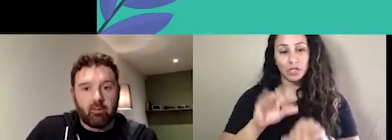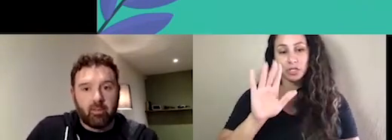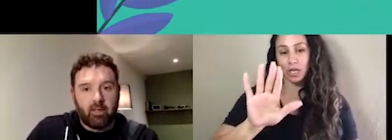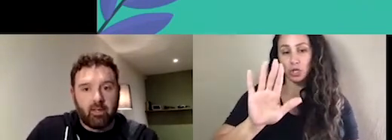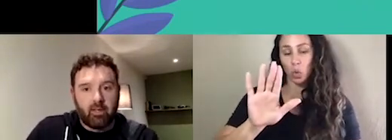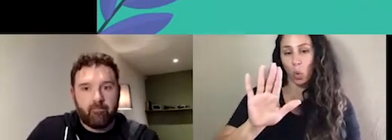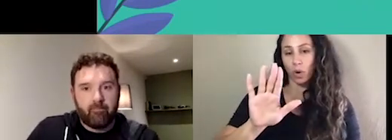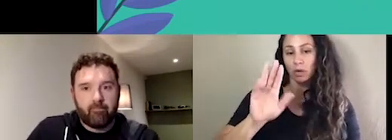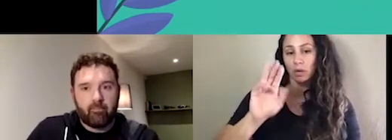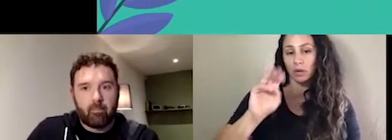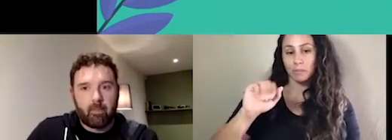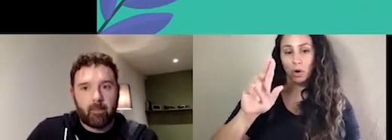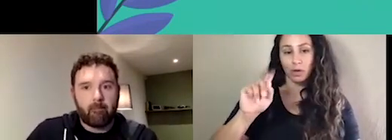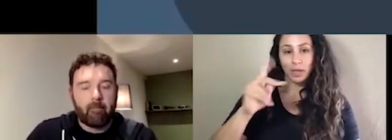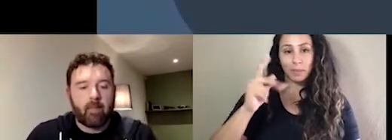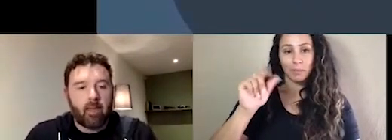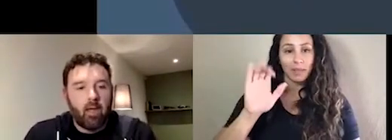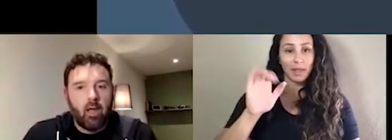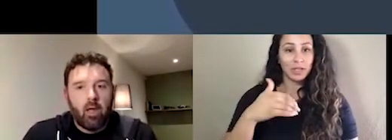good company.